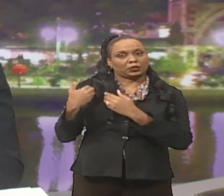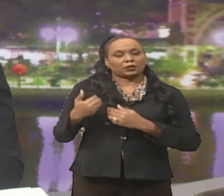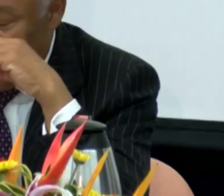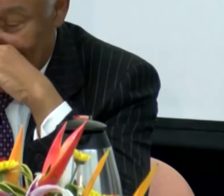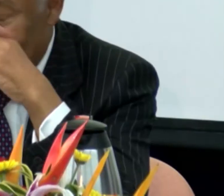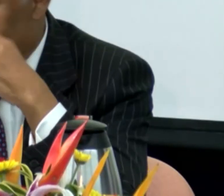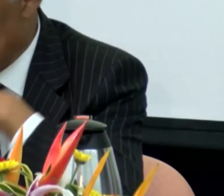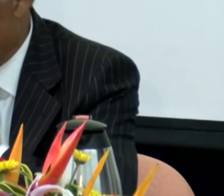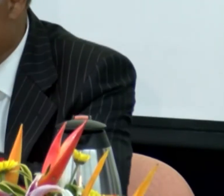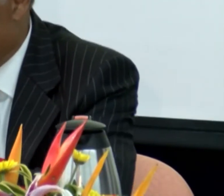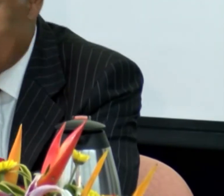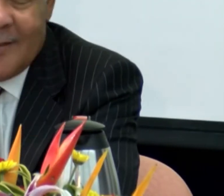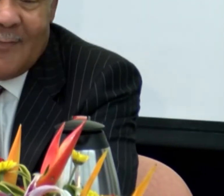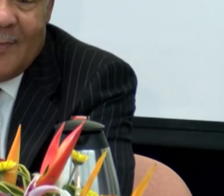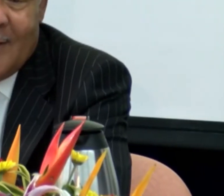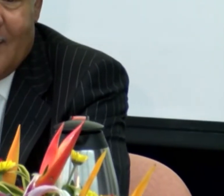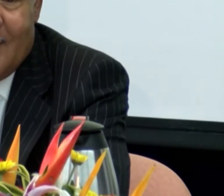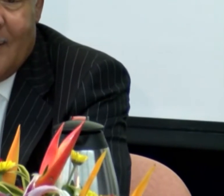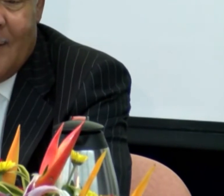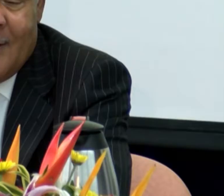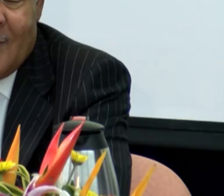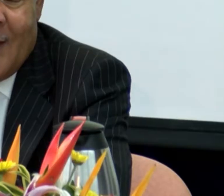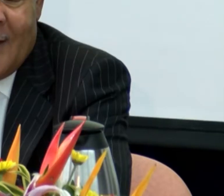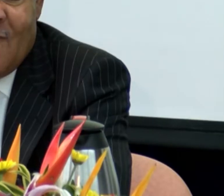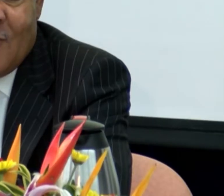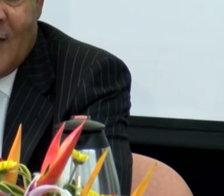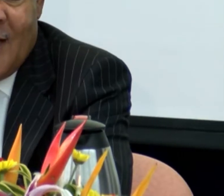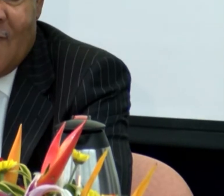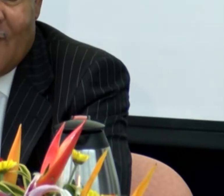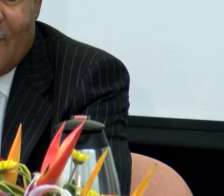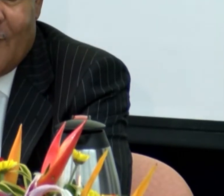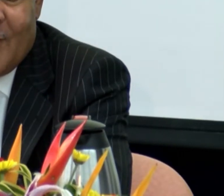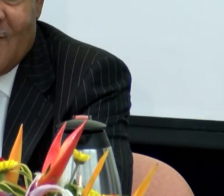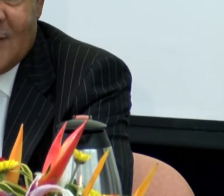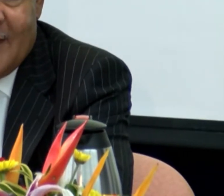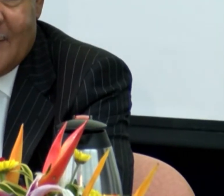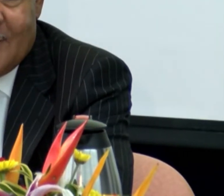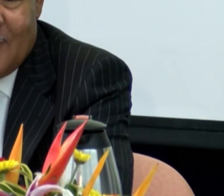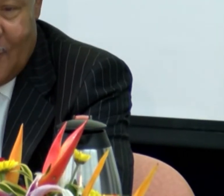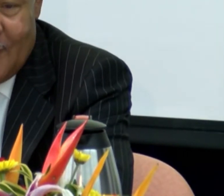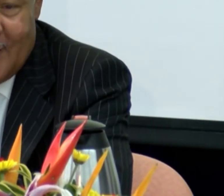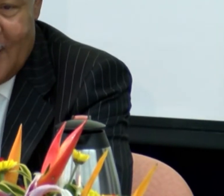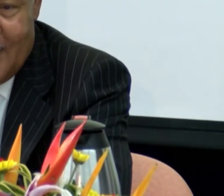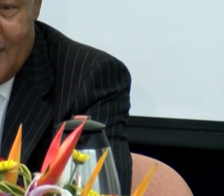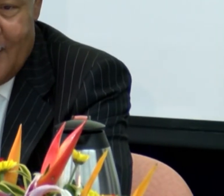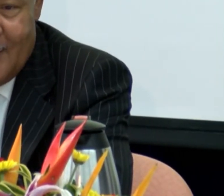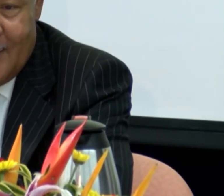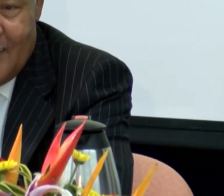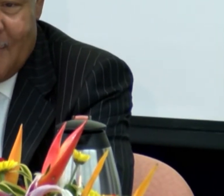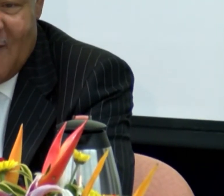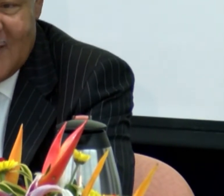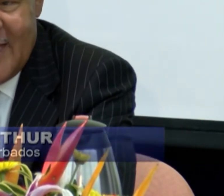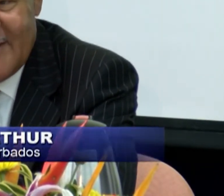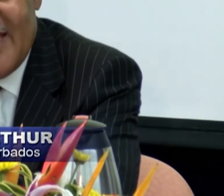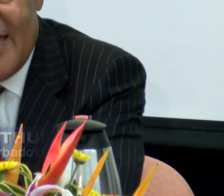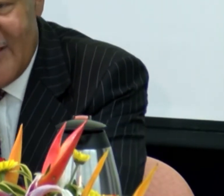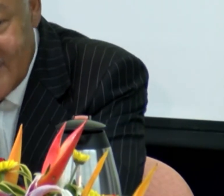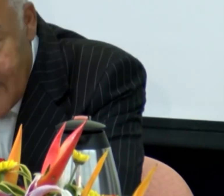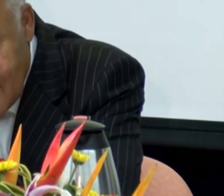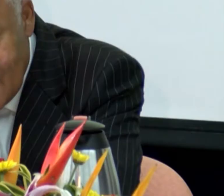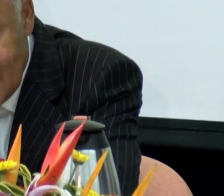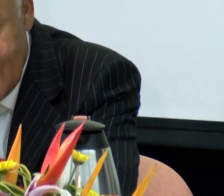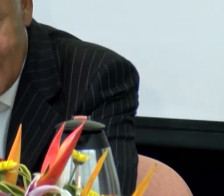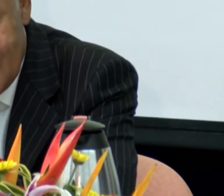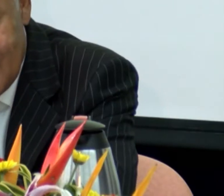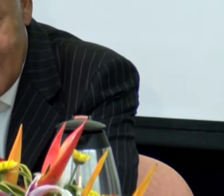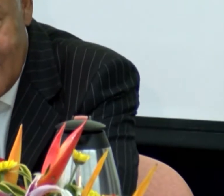But what I think is necessary is that if you're going to have private sector growth, the private sector